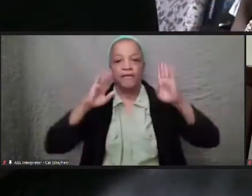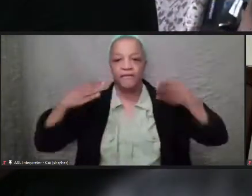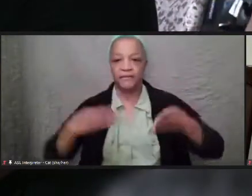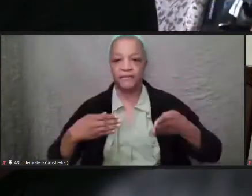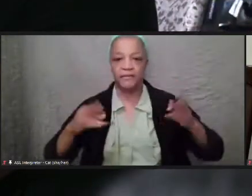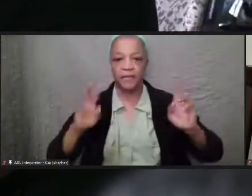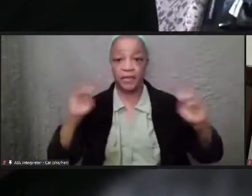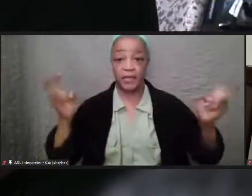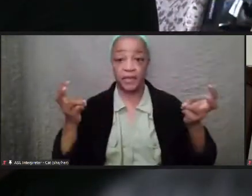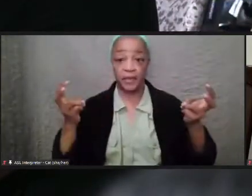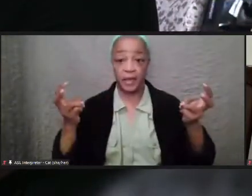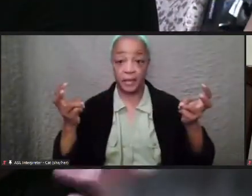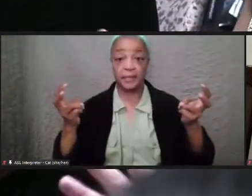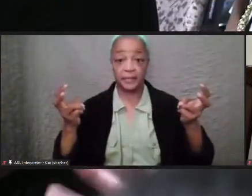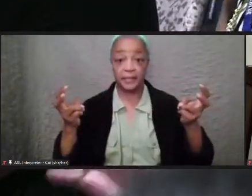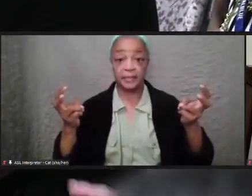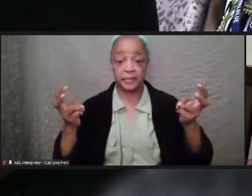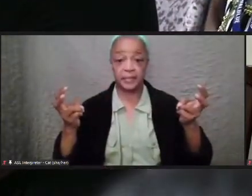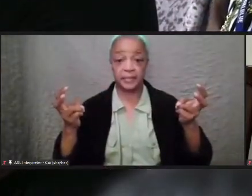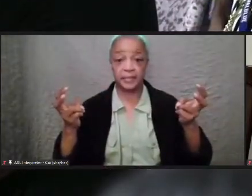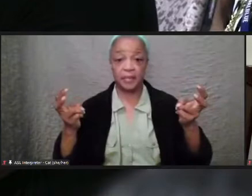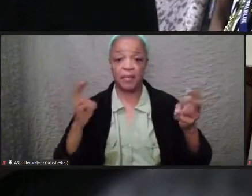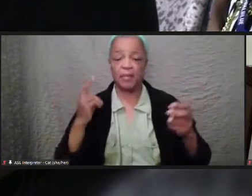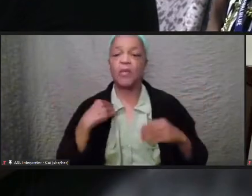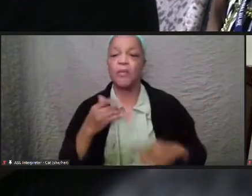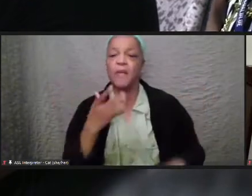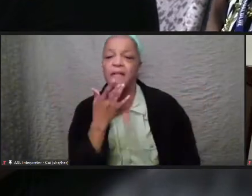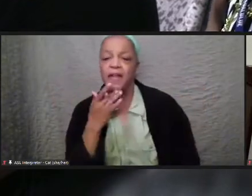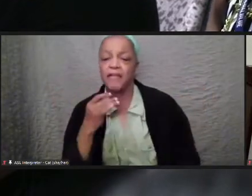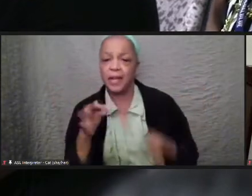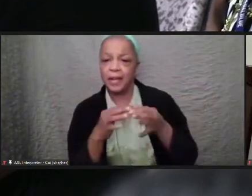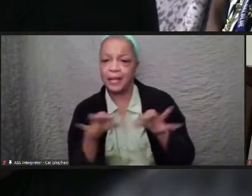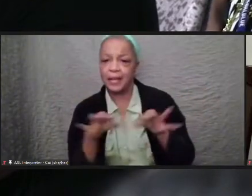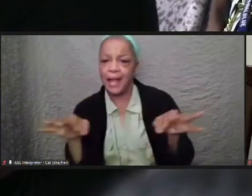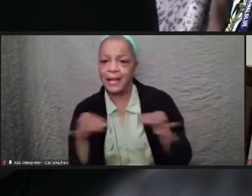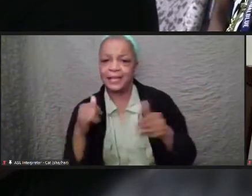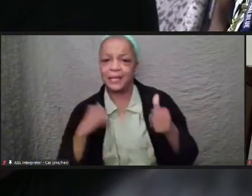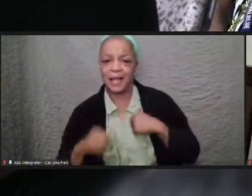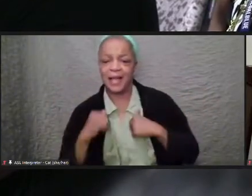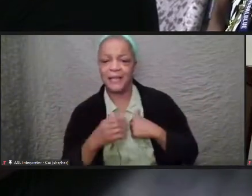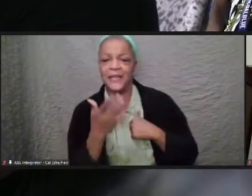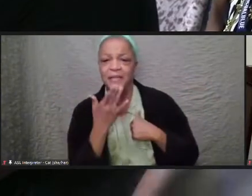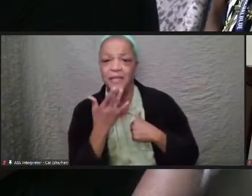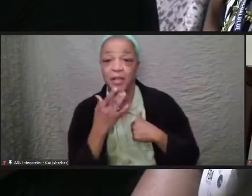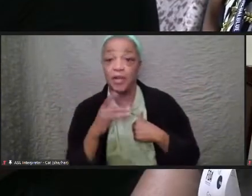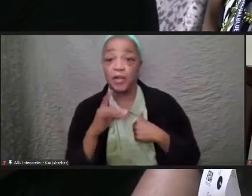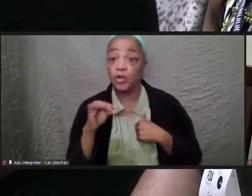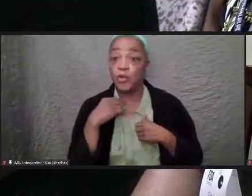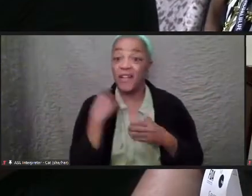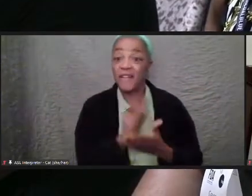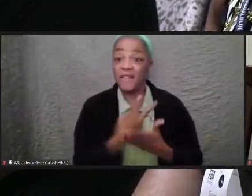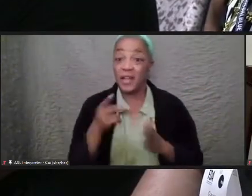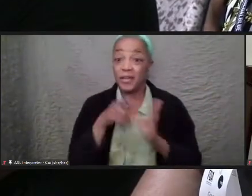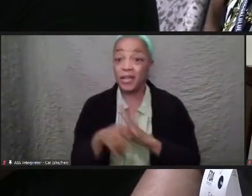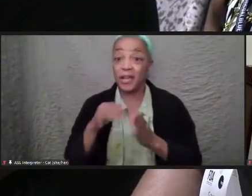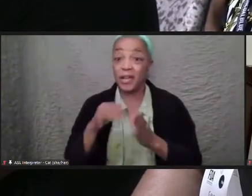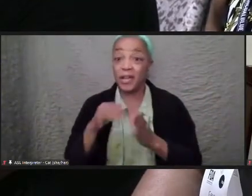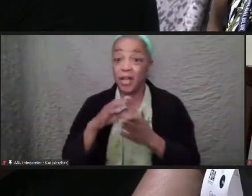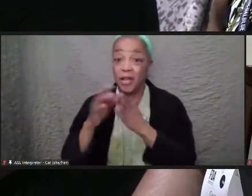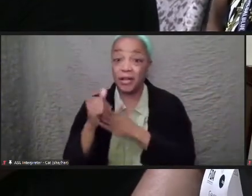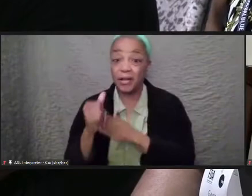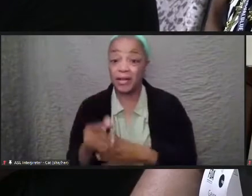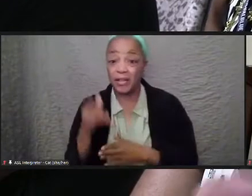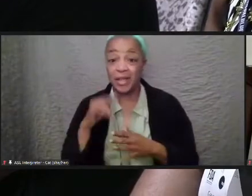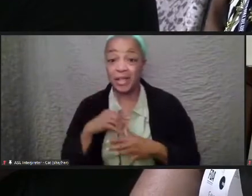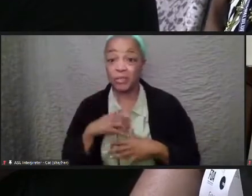like, you know, one of my favorite lines in the play is, do we fail to kill our leaders because we hesitate or are we,